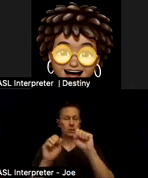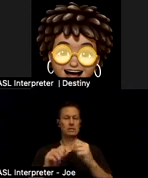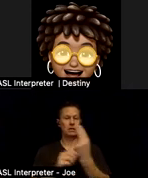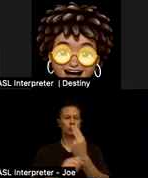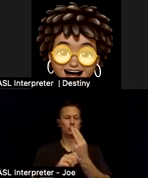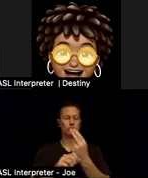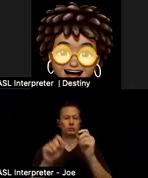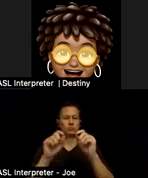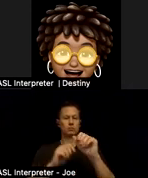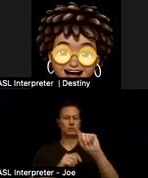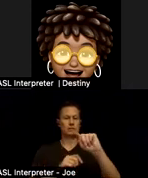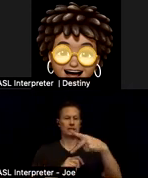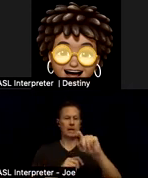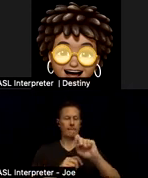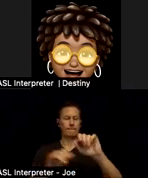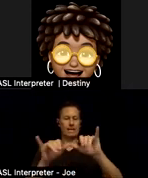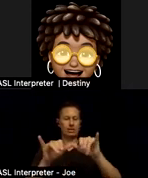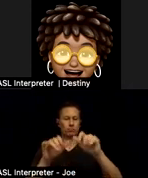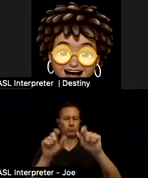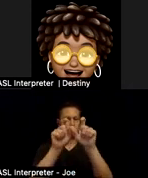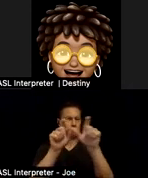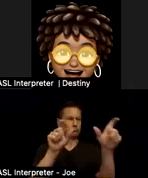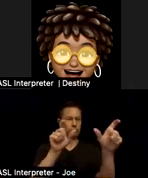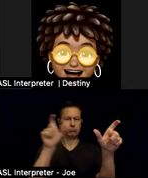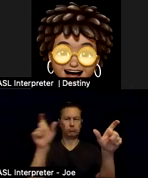rest, okay?